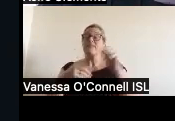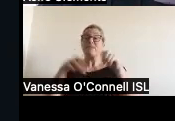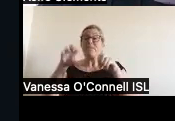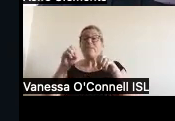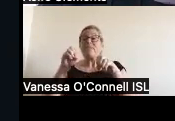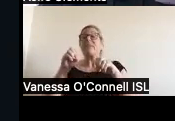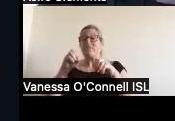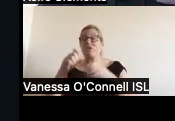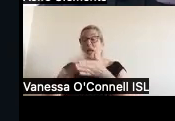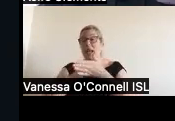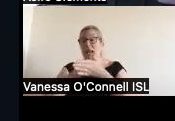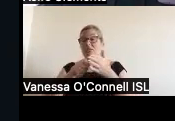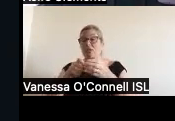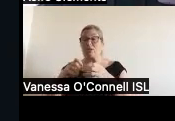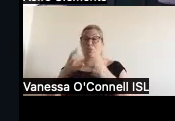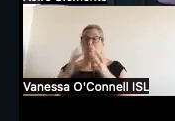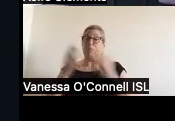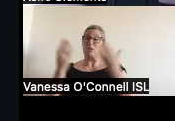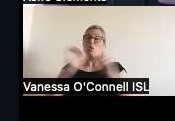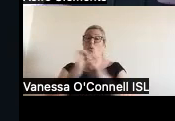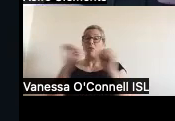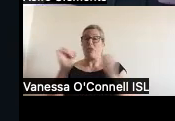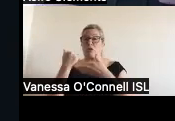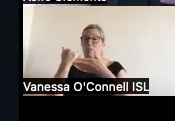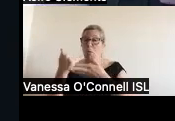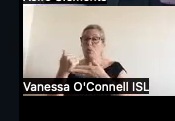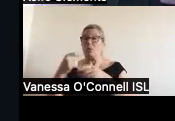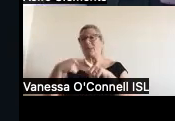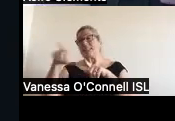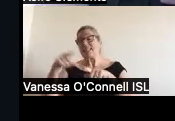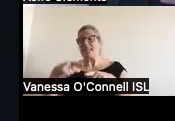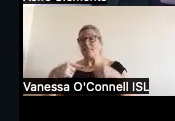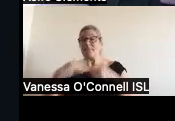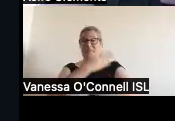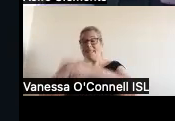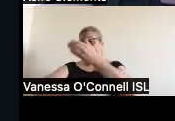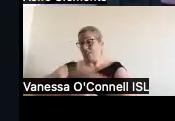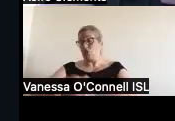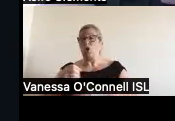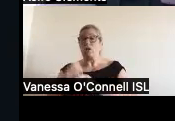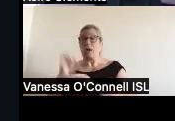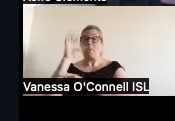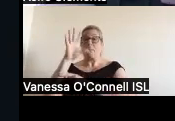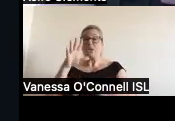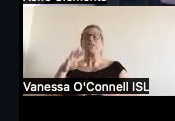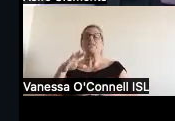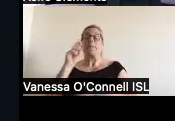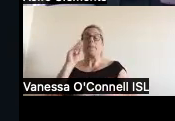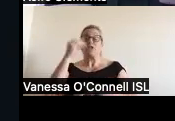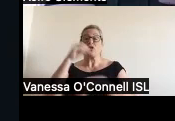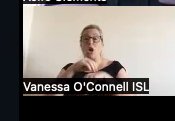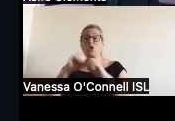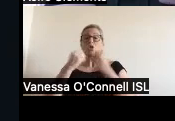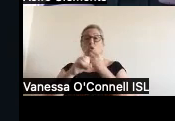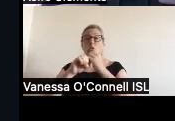women are showing their support. And basically, we sent them t-shirts, they posted pictures on social media about